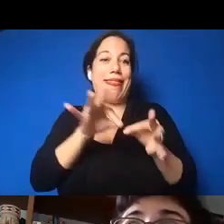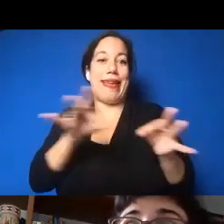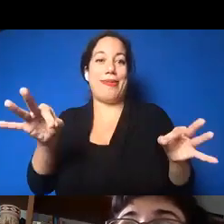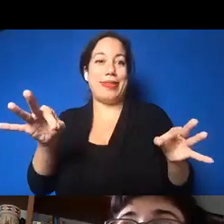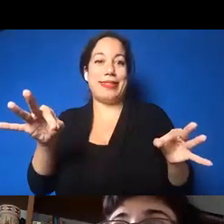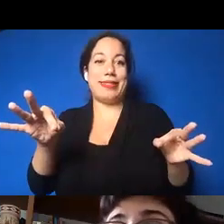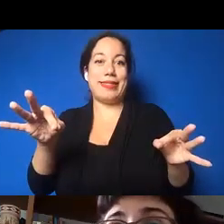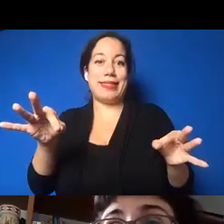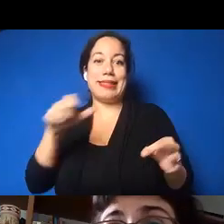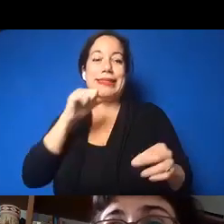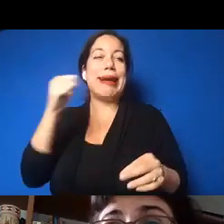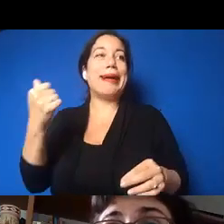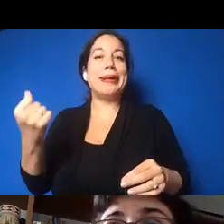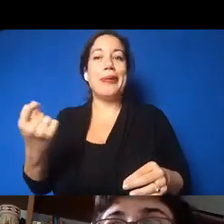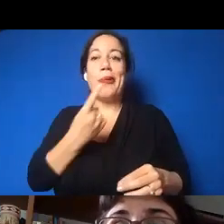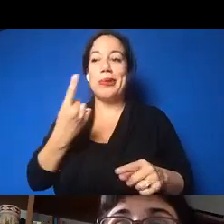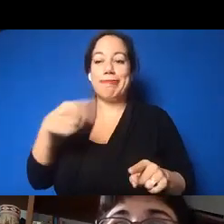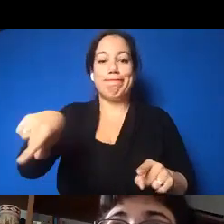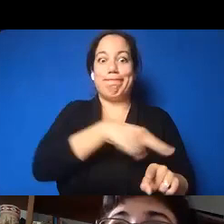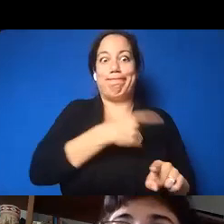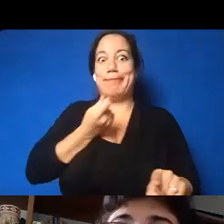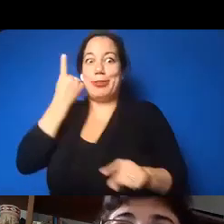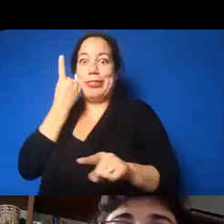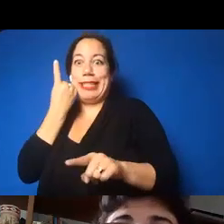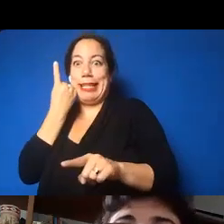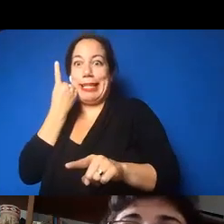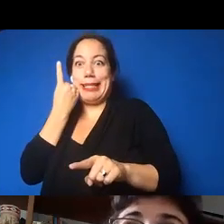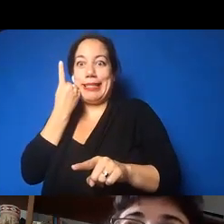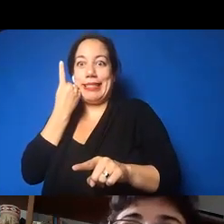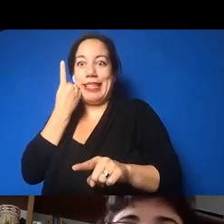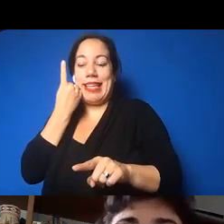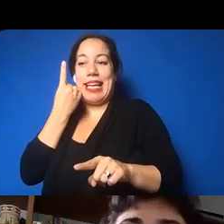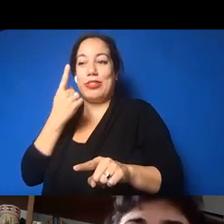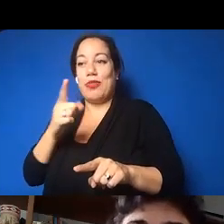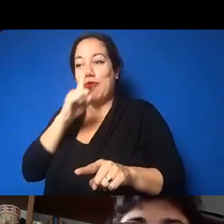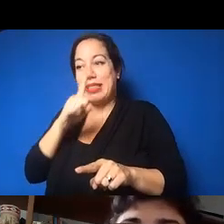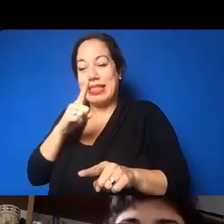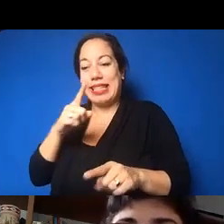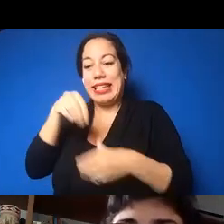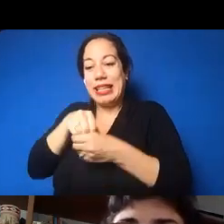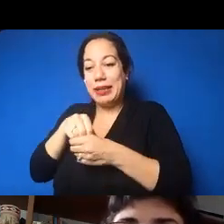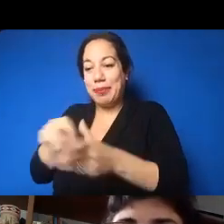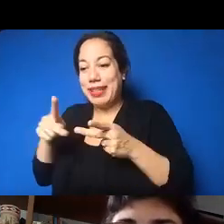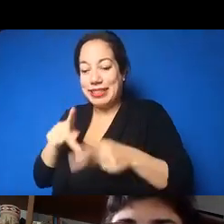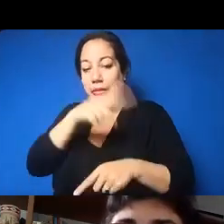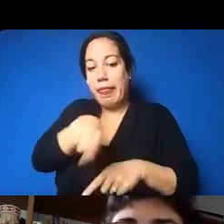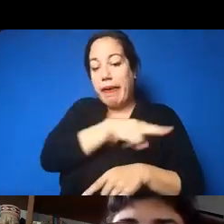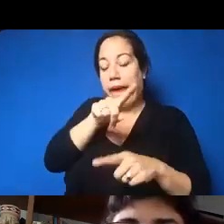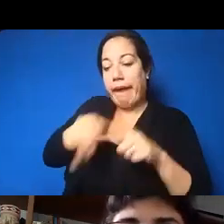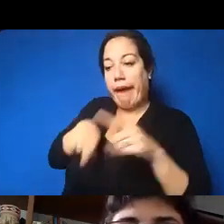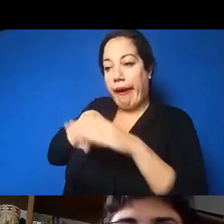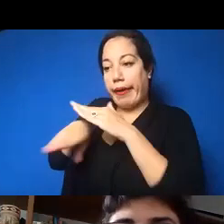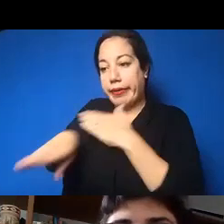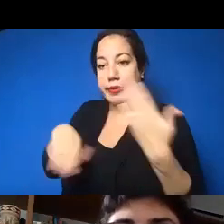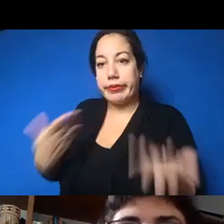that's not sometimes understood and don't reach the channels that they can access. And also they are facing